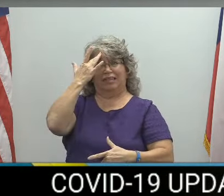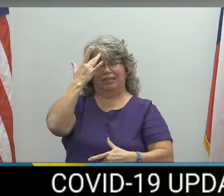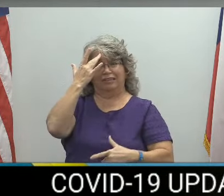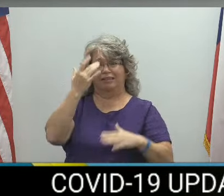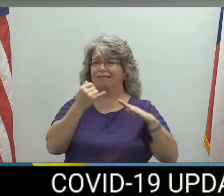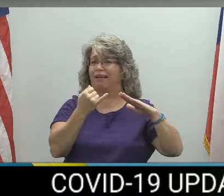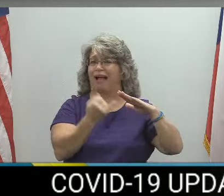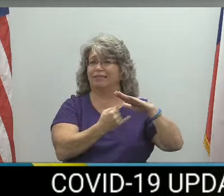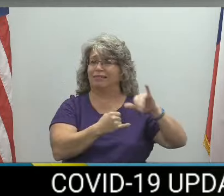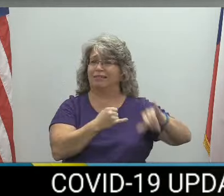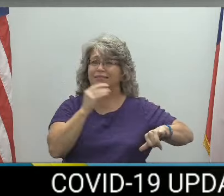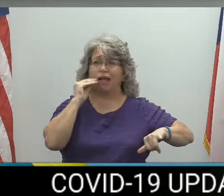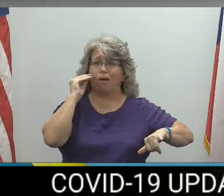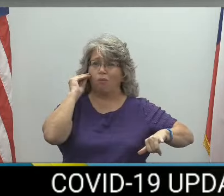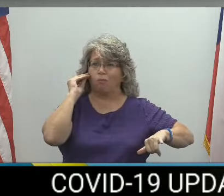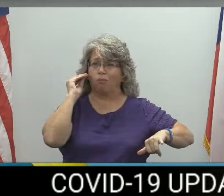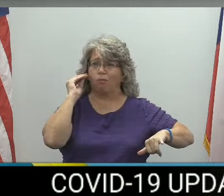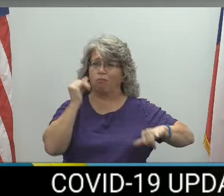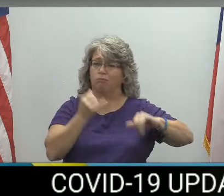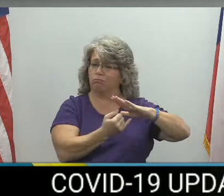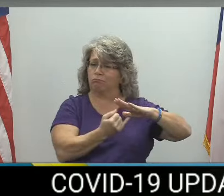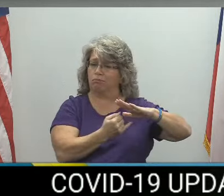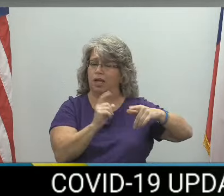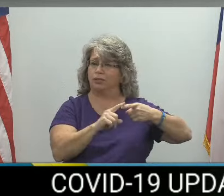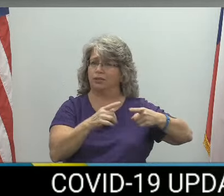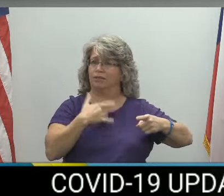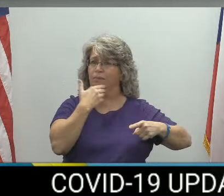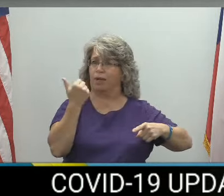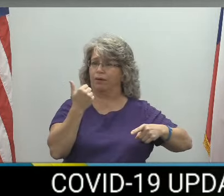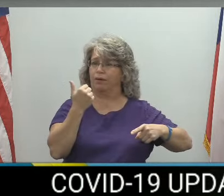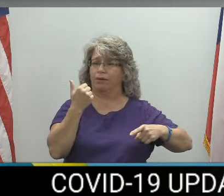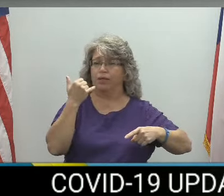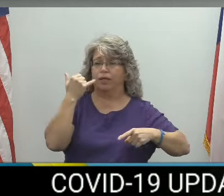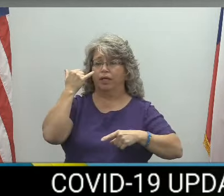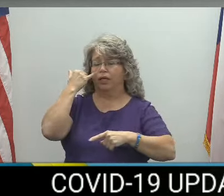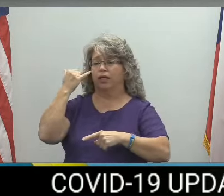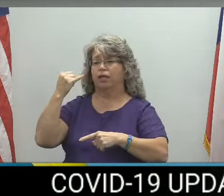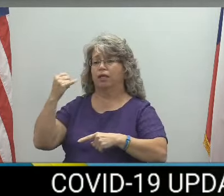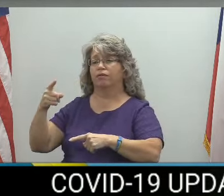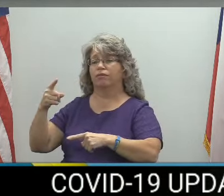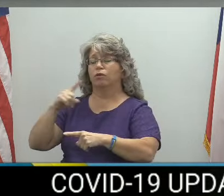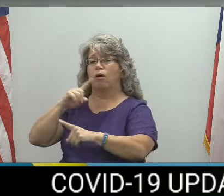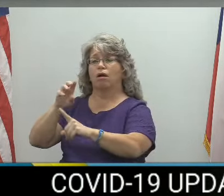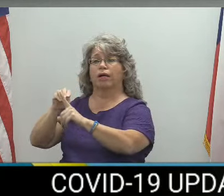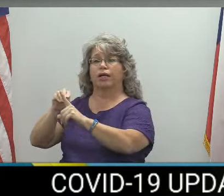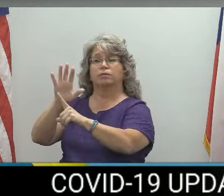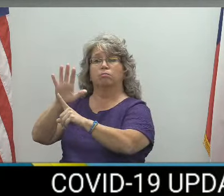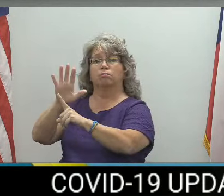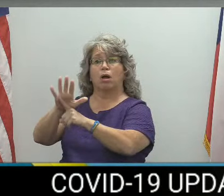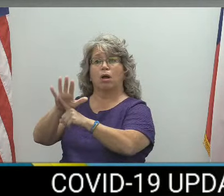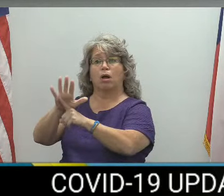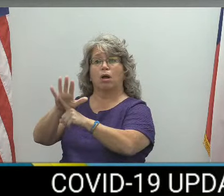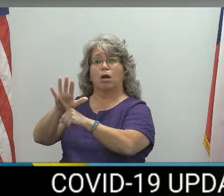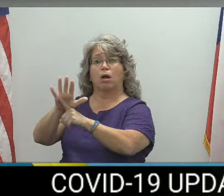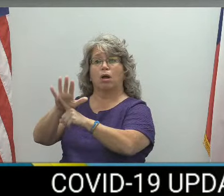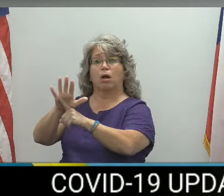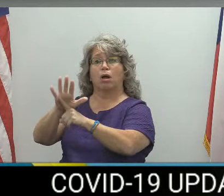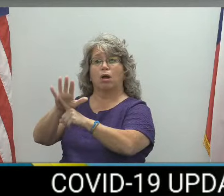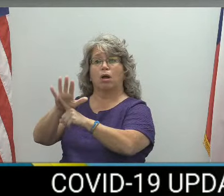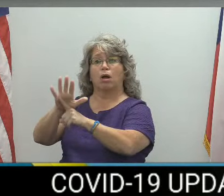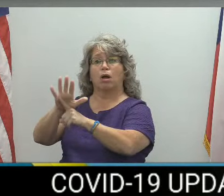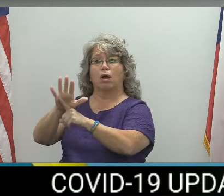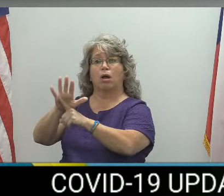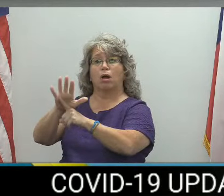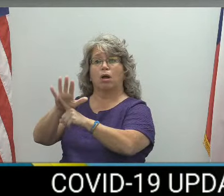better. If you are exposed under the definition of the CDC,